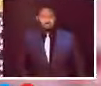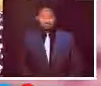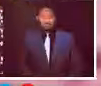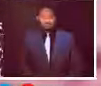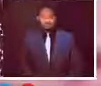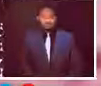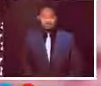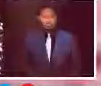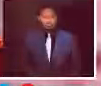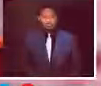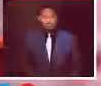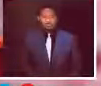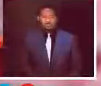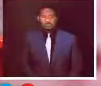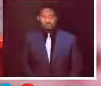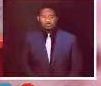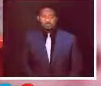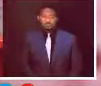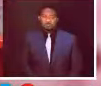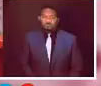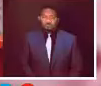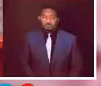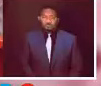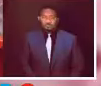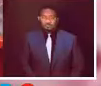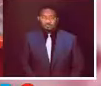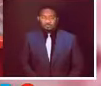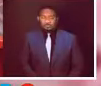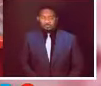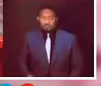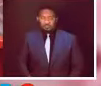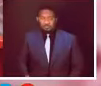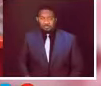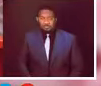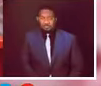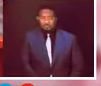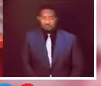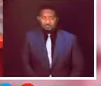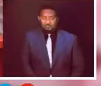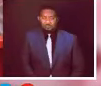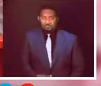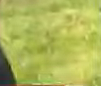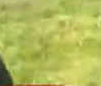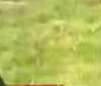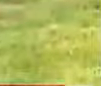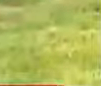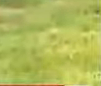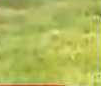subscribe to the channel on National Human Ma Afro Elsa and Kabi. To address the comment section, my crowd, you share in the next video.